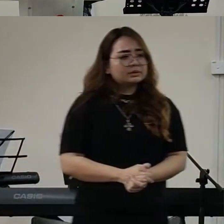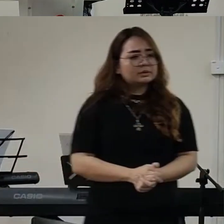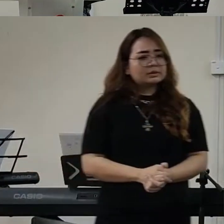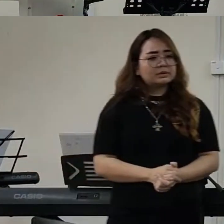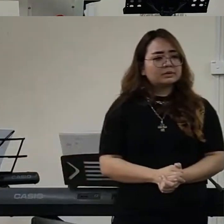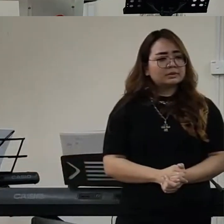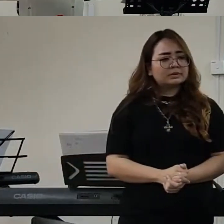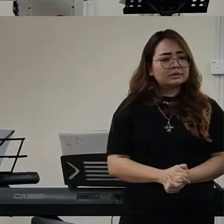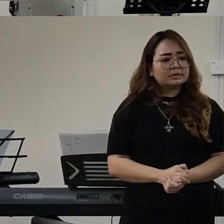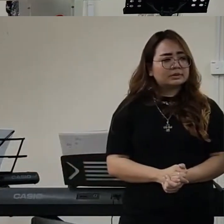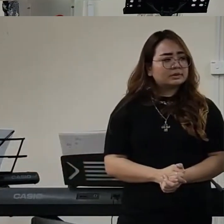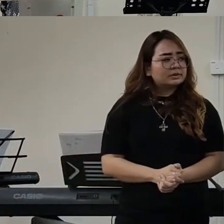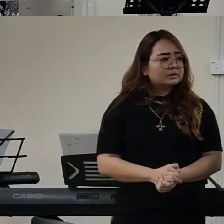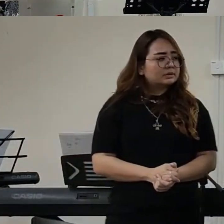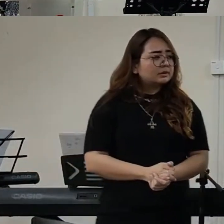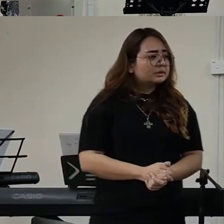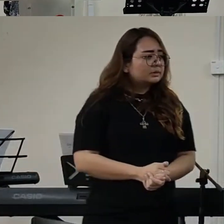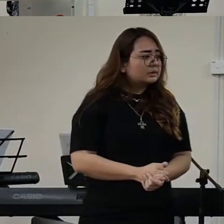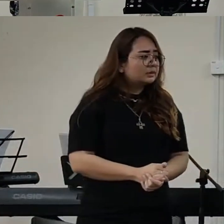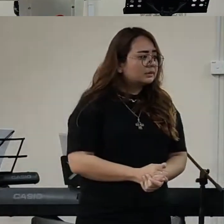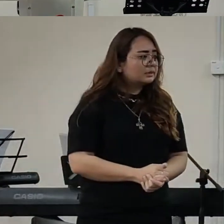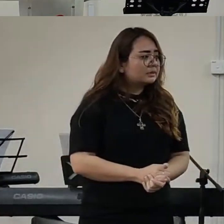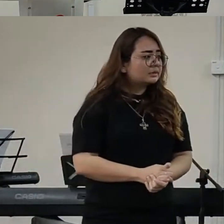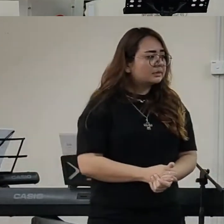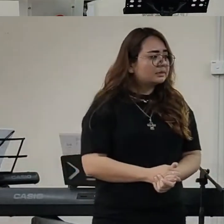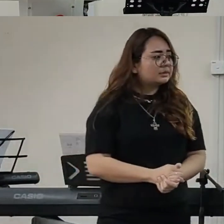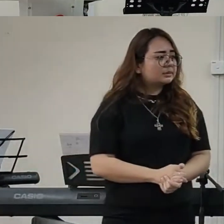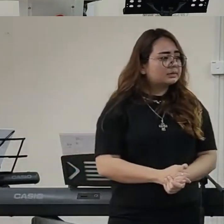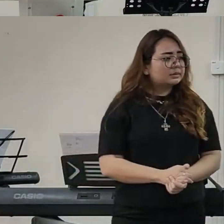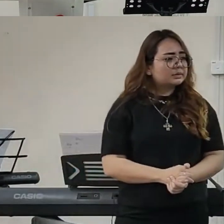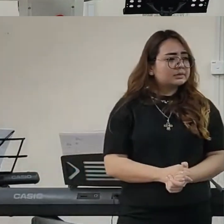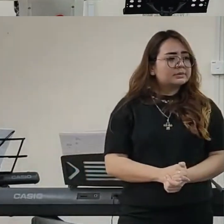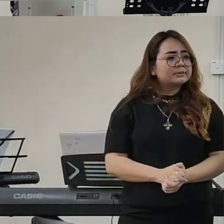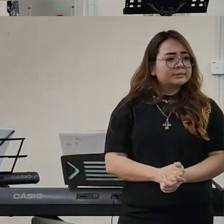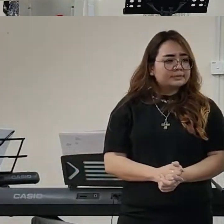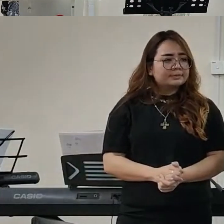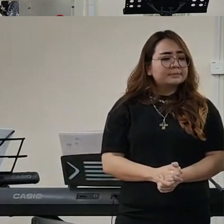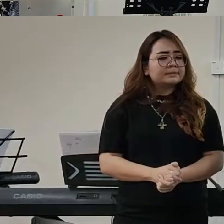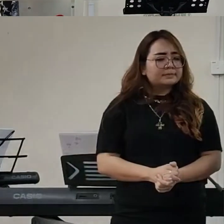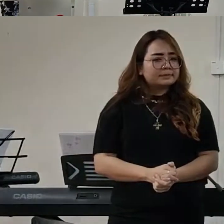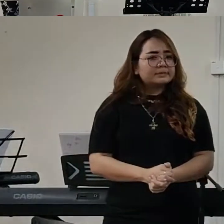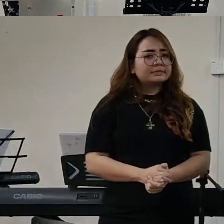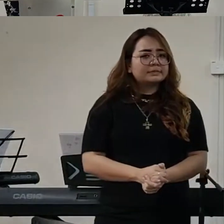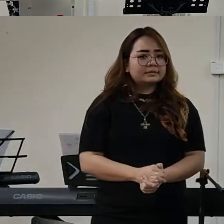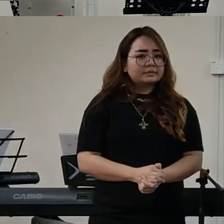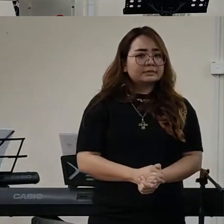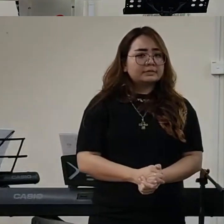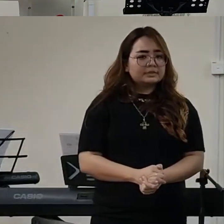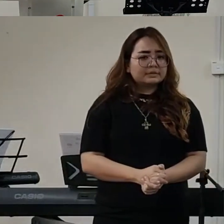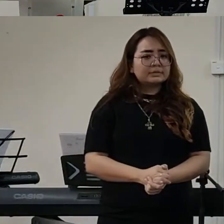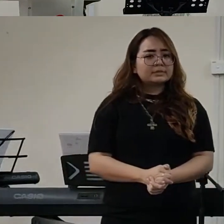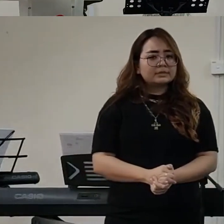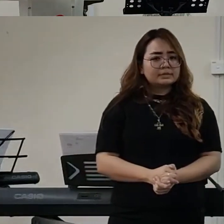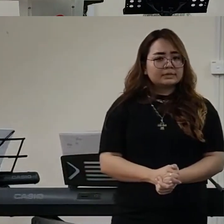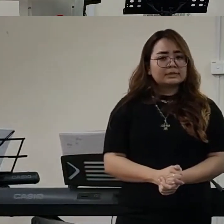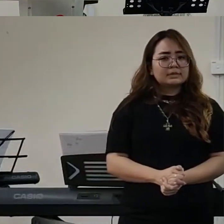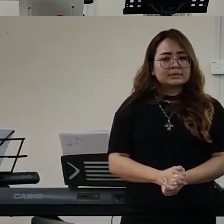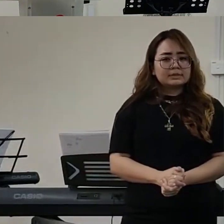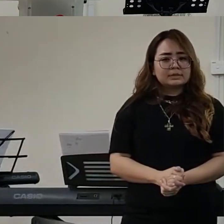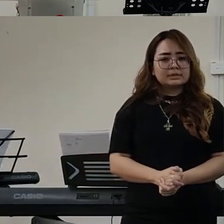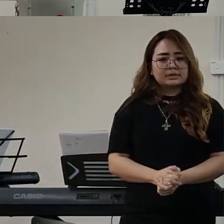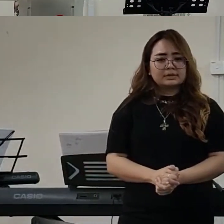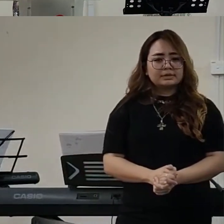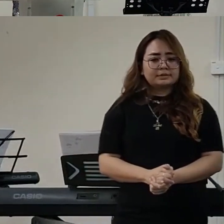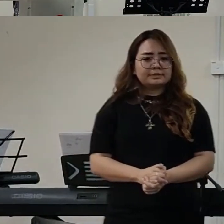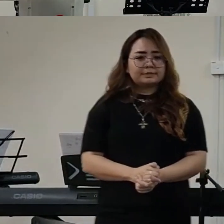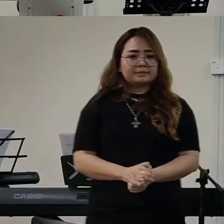few verses, and then from these verses, you will see clearly that shepherds are supposed to do this, and shepherds are not